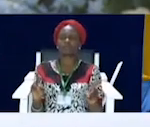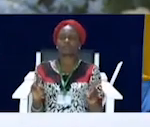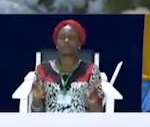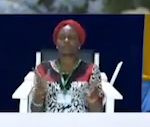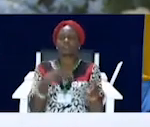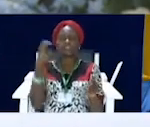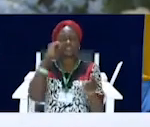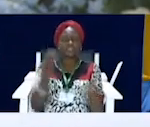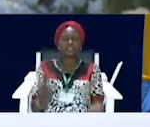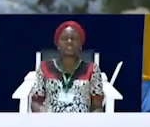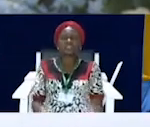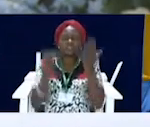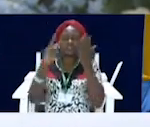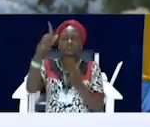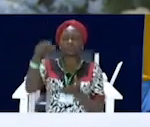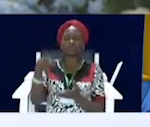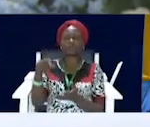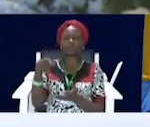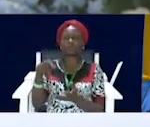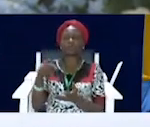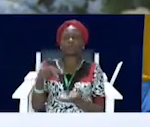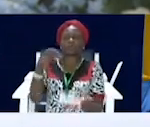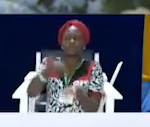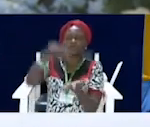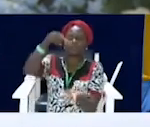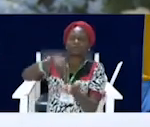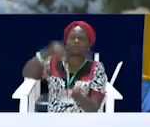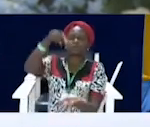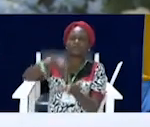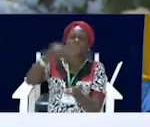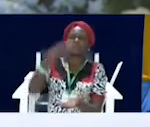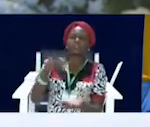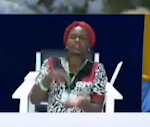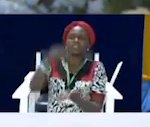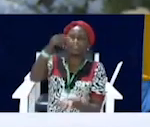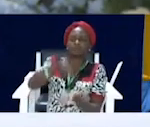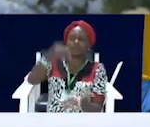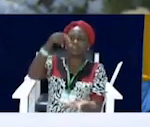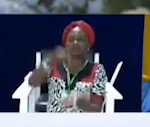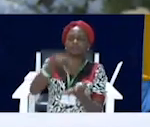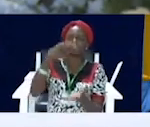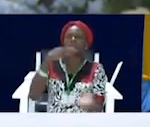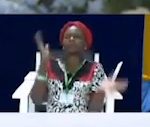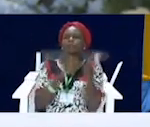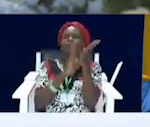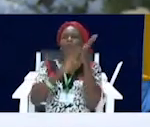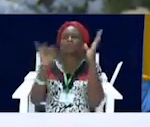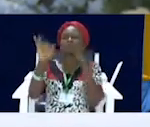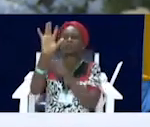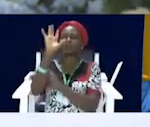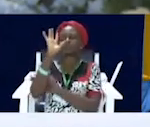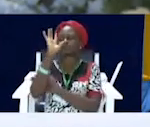And he got up, jumping, leaping, praising God.